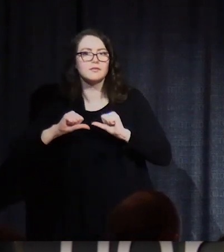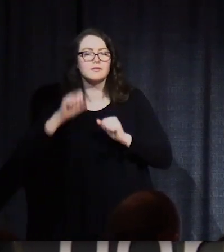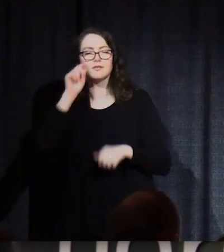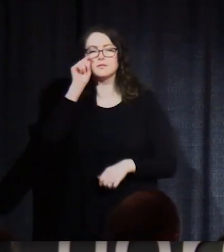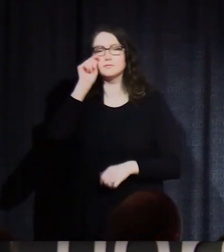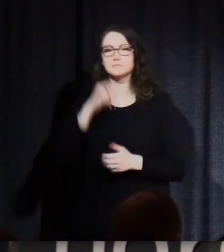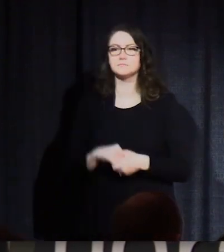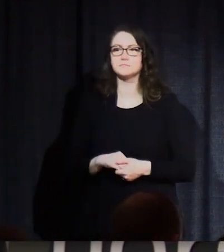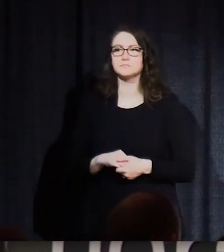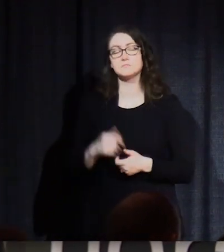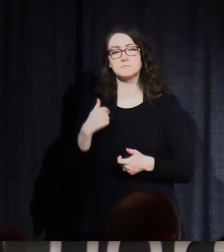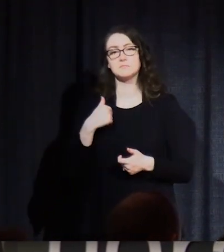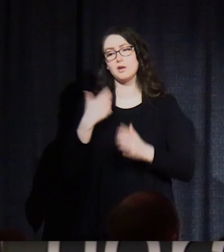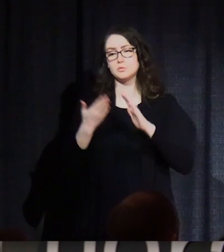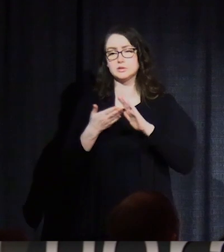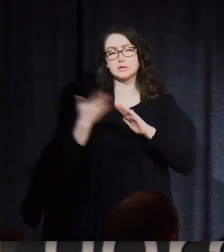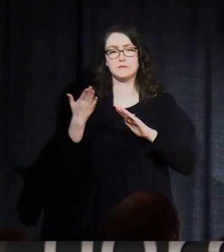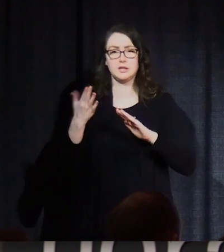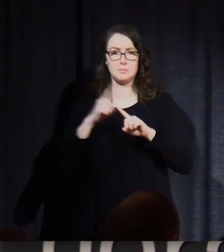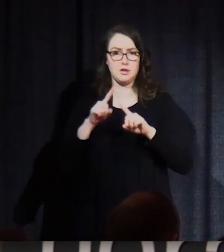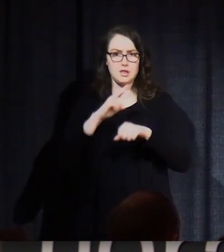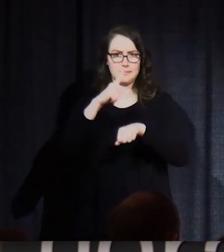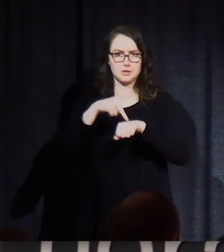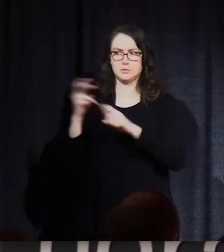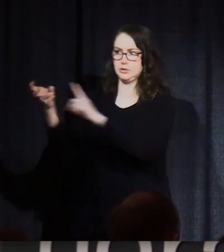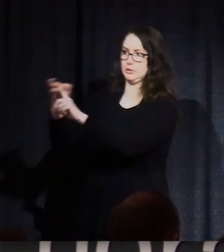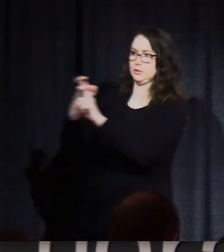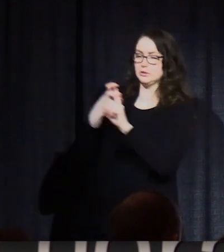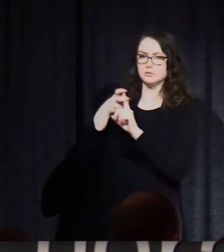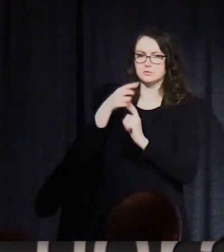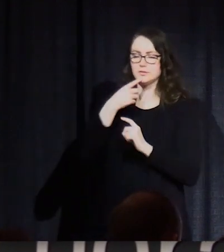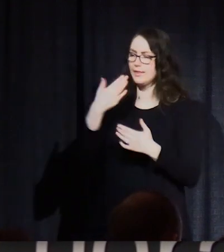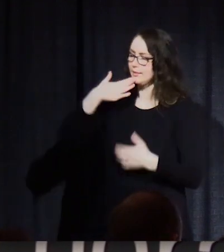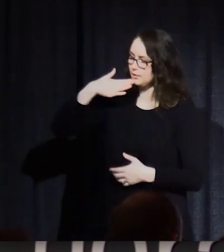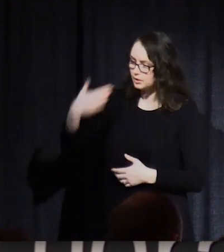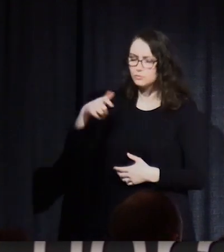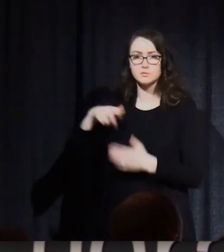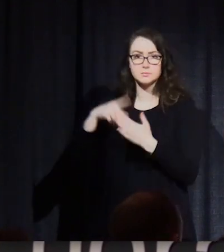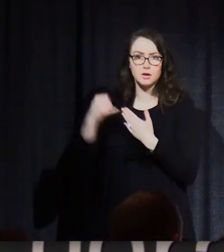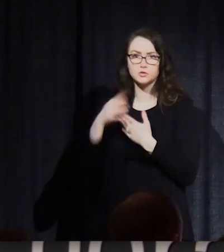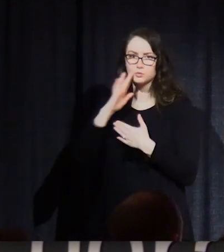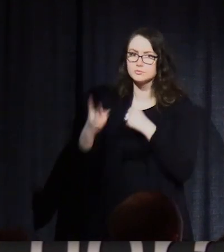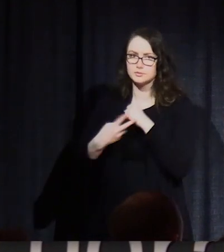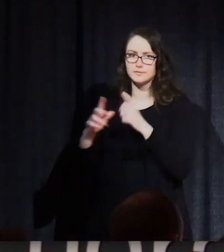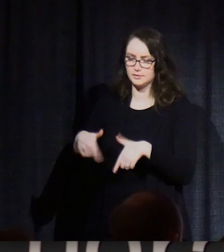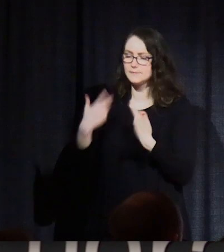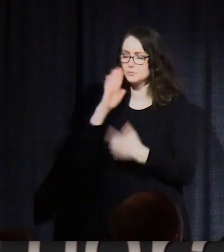leaving, the principal of the school pulled me aside. He thanked me and he said, "This project is going to save